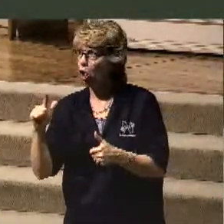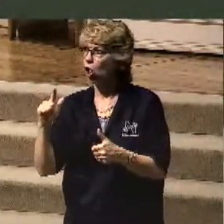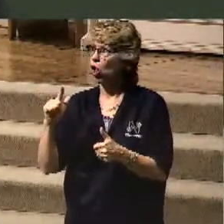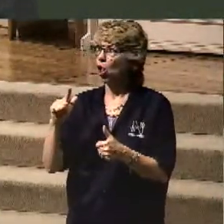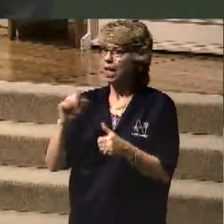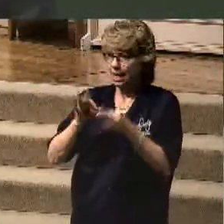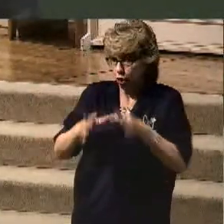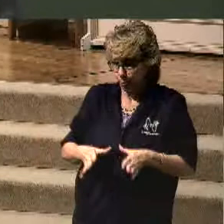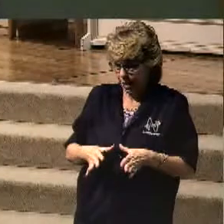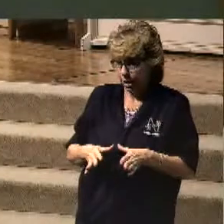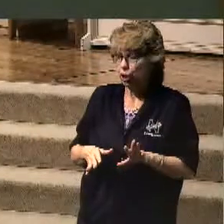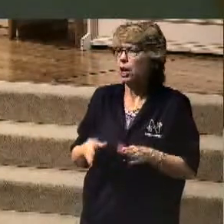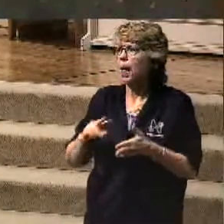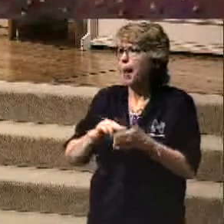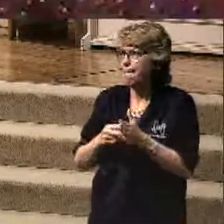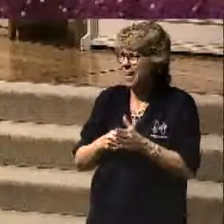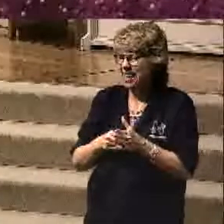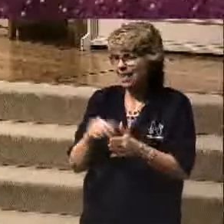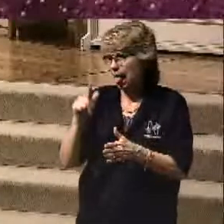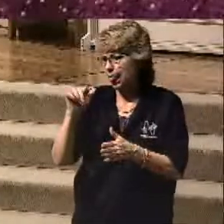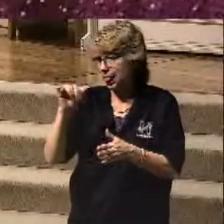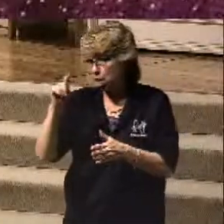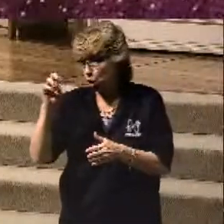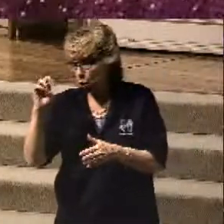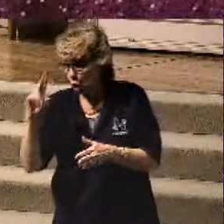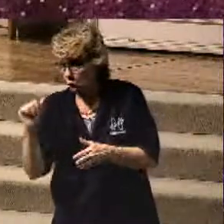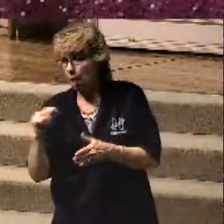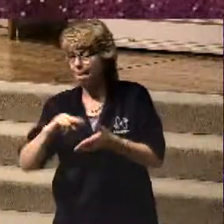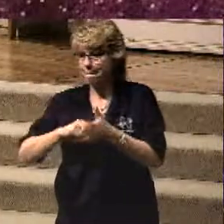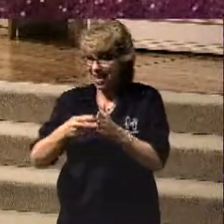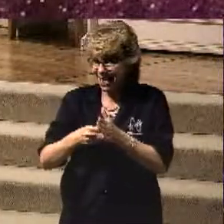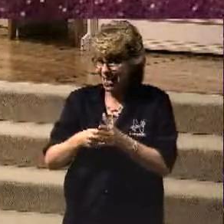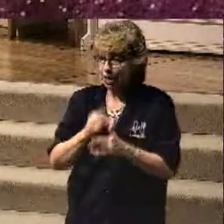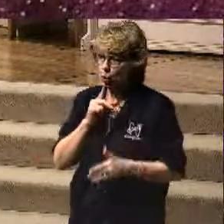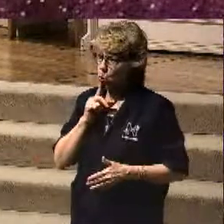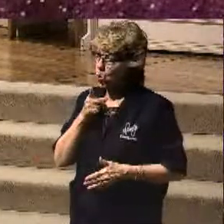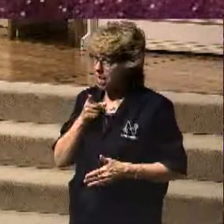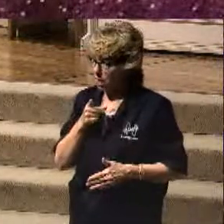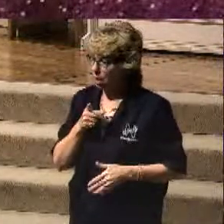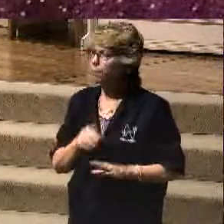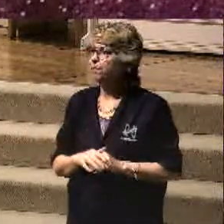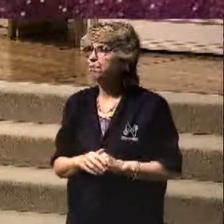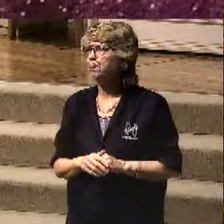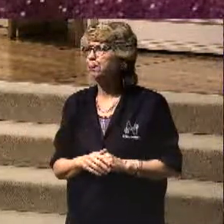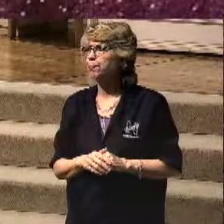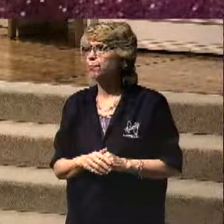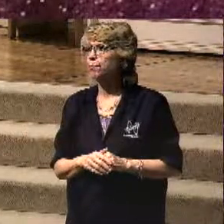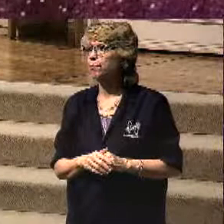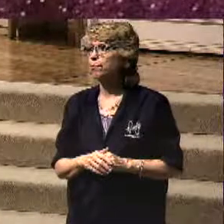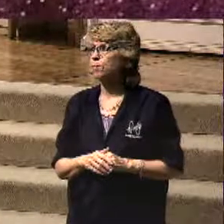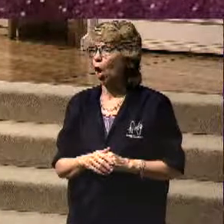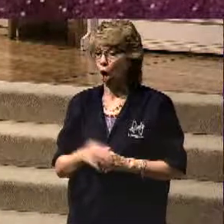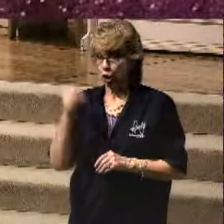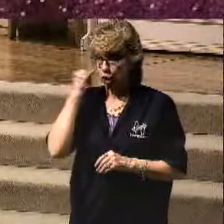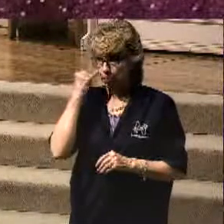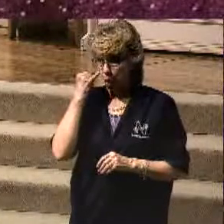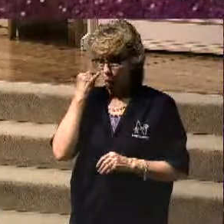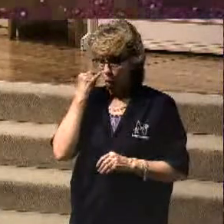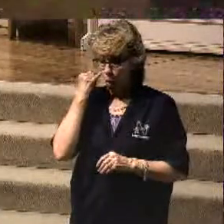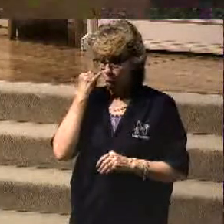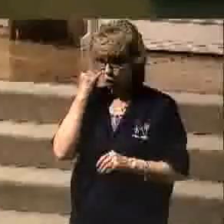literal interpretation. A literal interpretation. Someone said it this way. He said, "If the literal